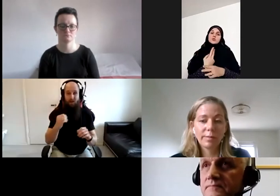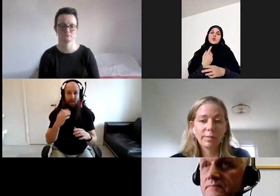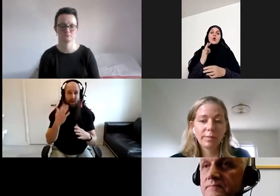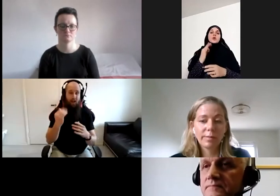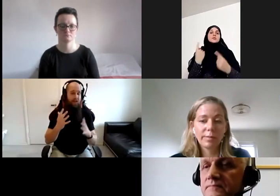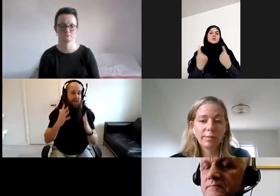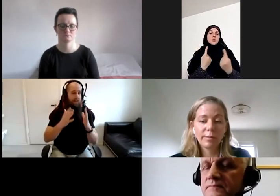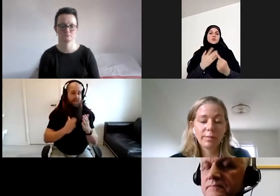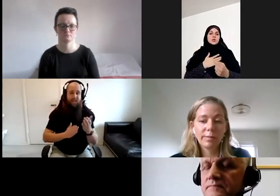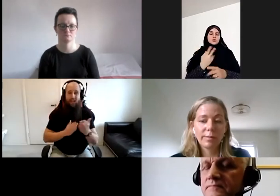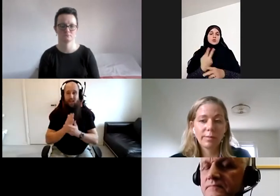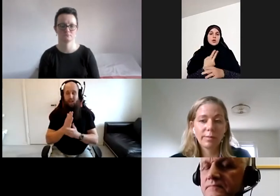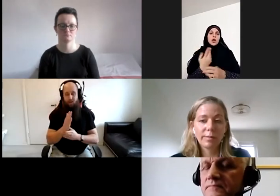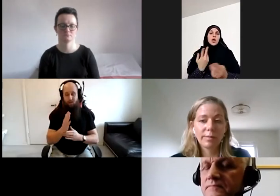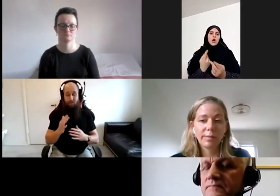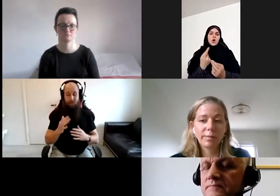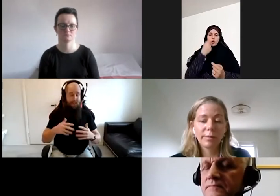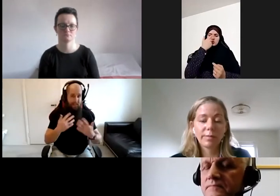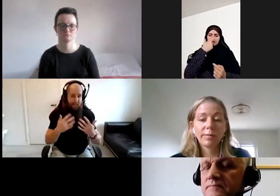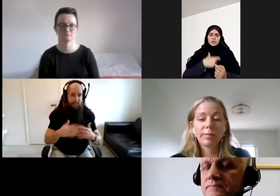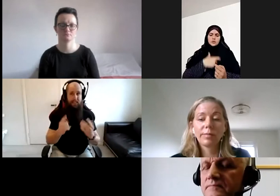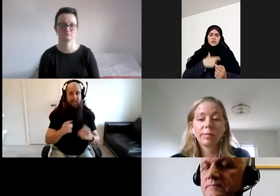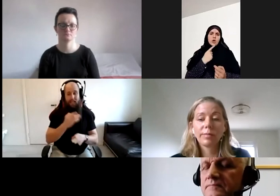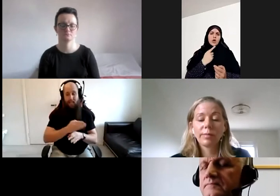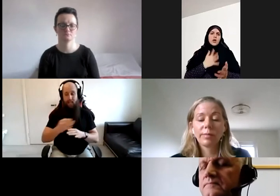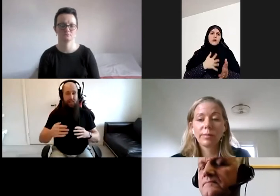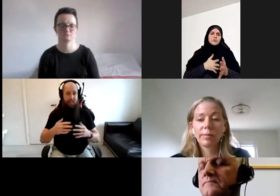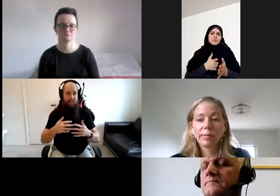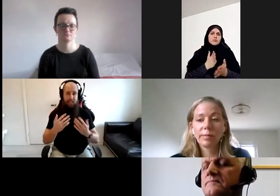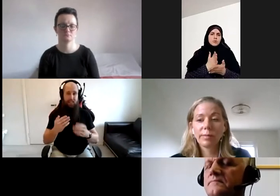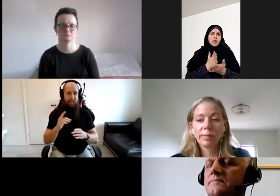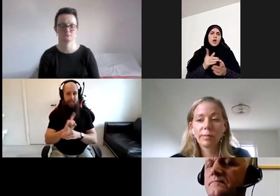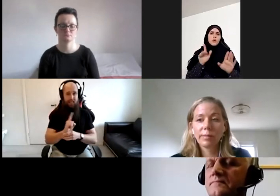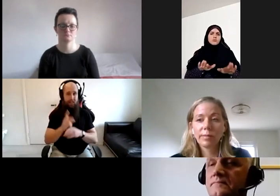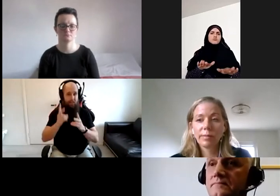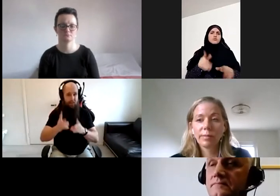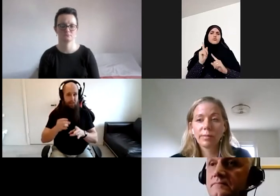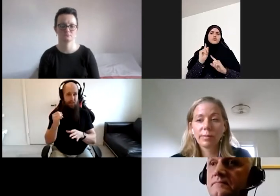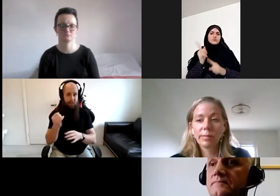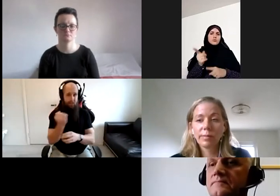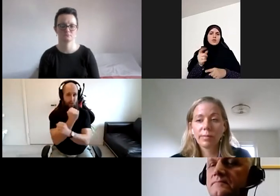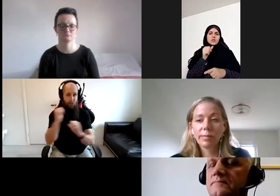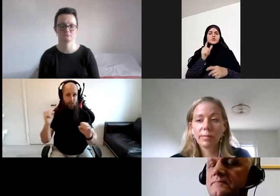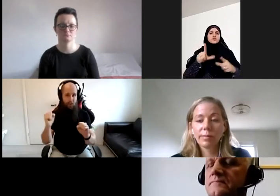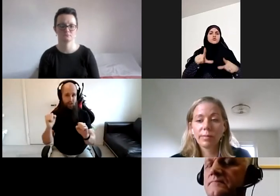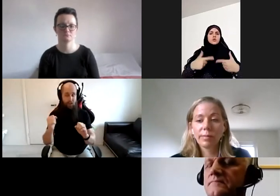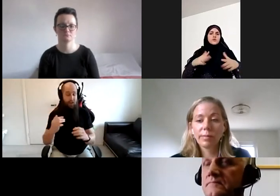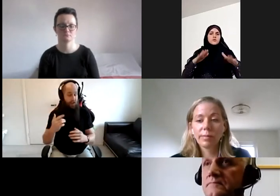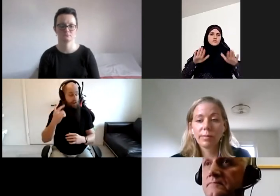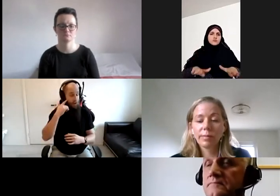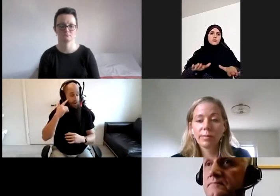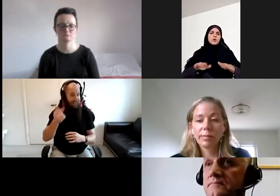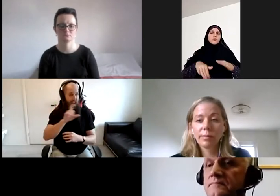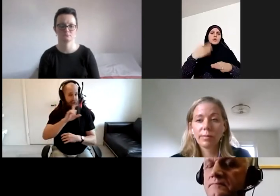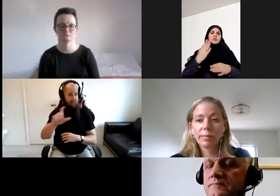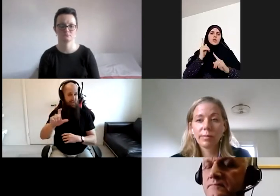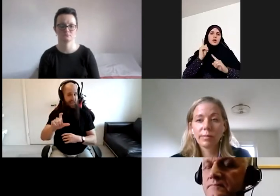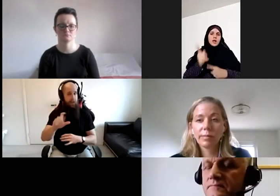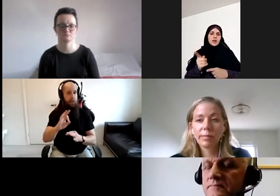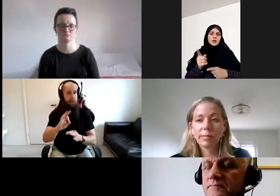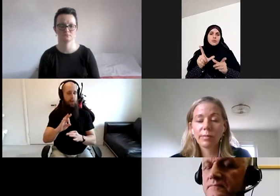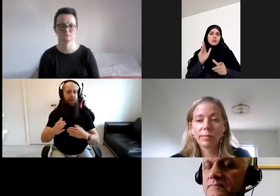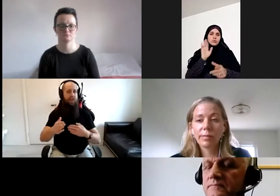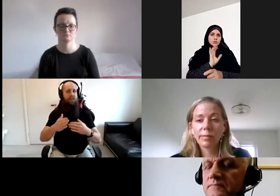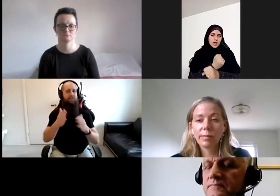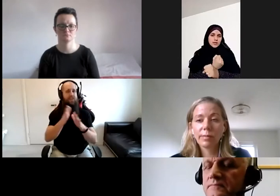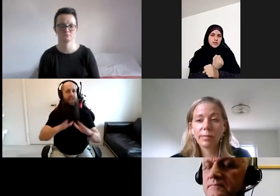in post-war Bosnia and Herzegovina, I believe this topic of peace building is extremely important even today, even